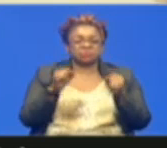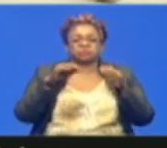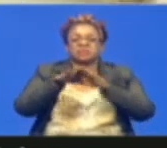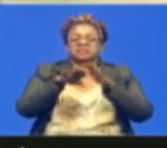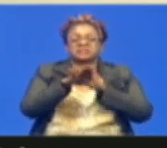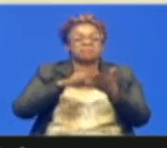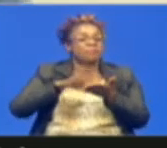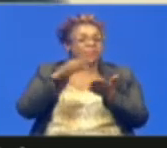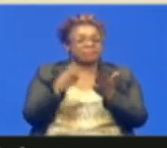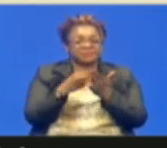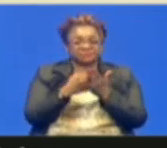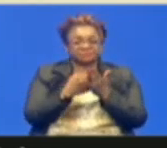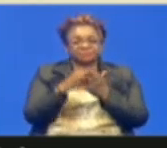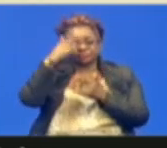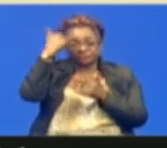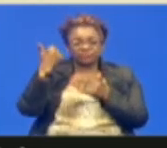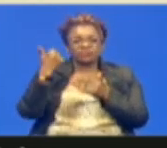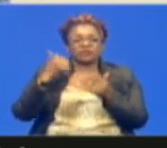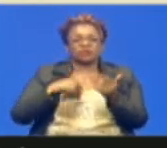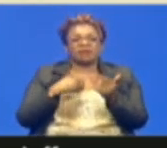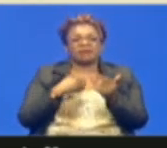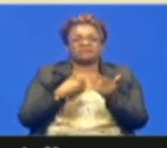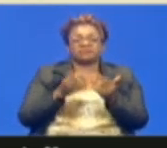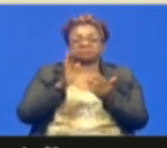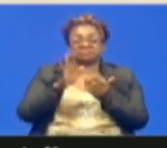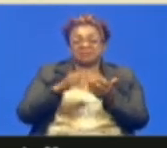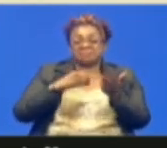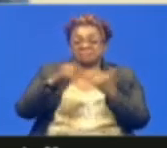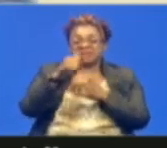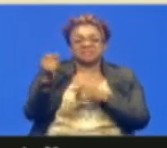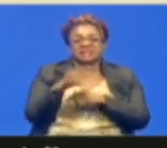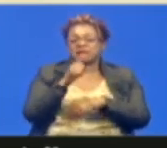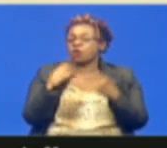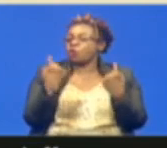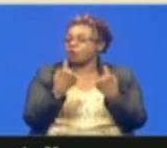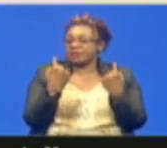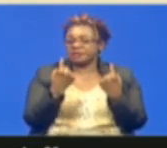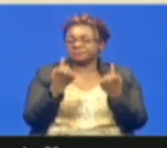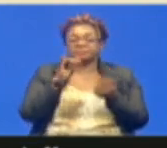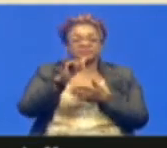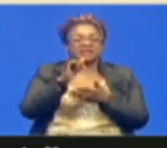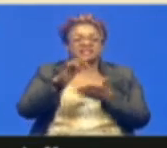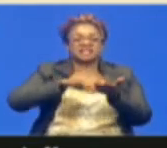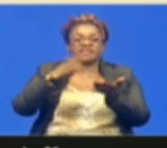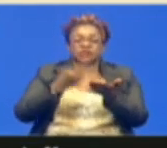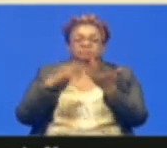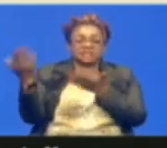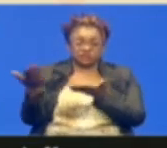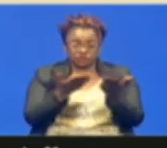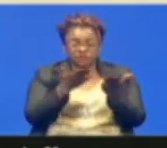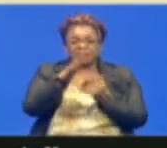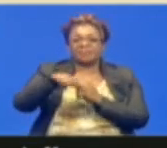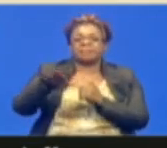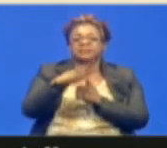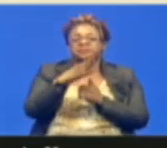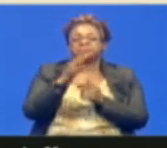of its money, as it will only be left with that duty of paying salaries, as that division of revenue bill is reintroduced in parliament